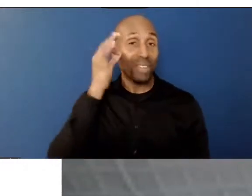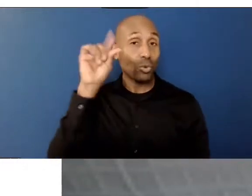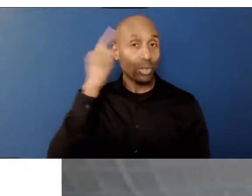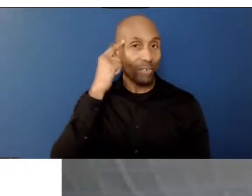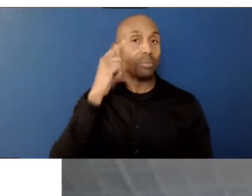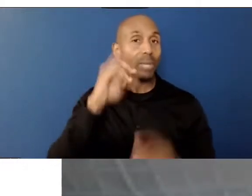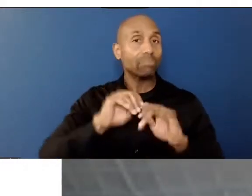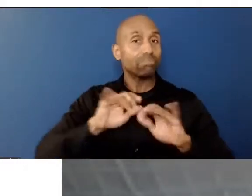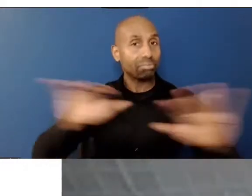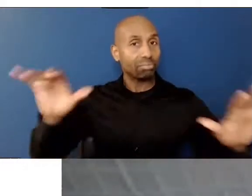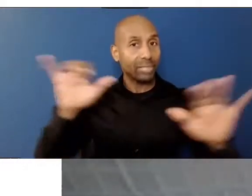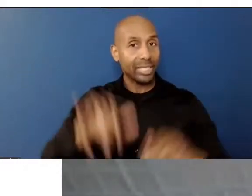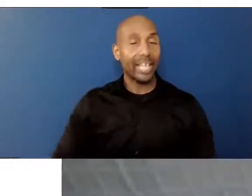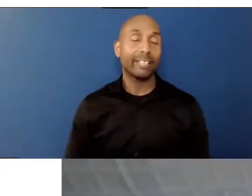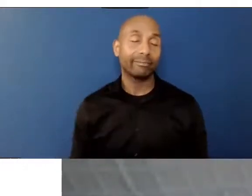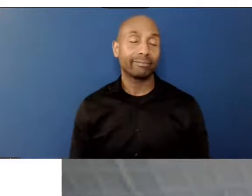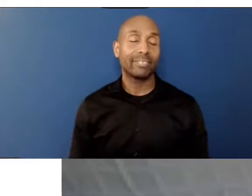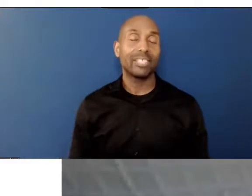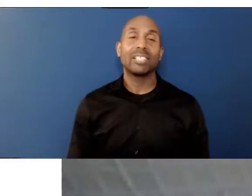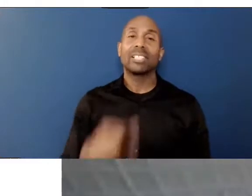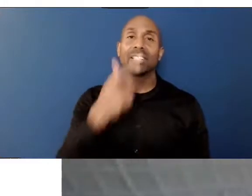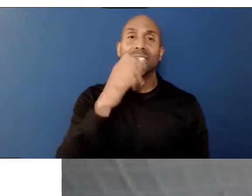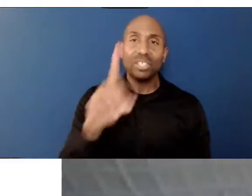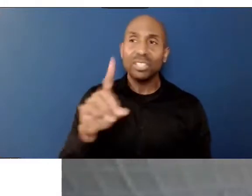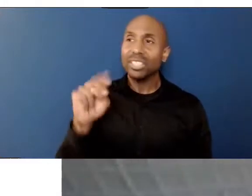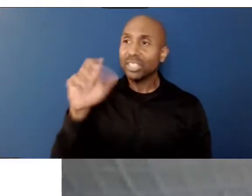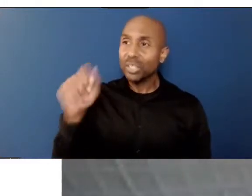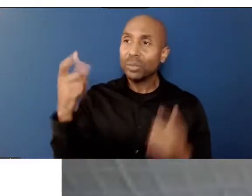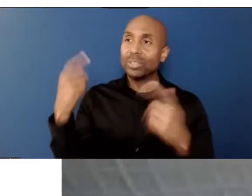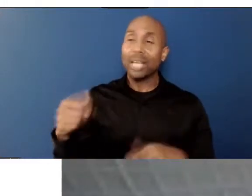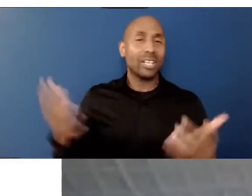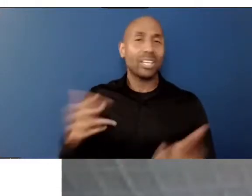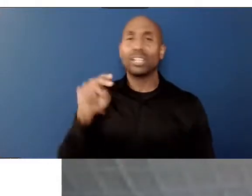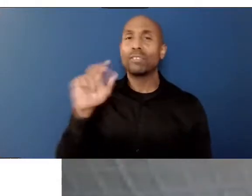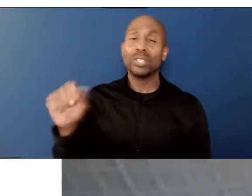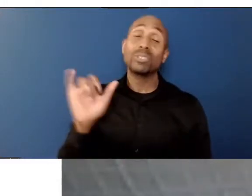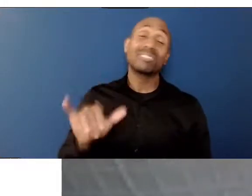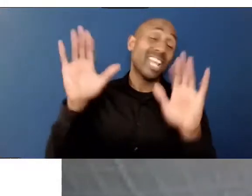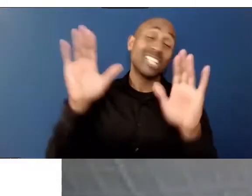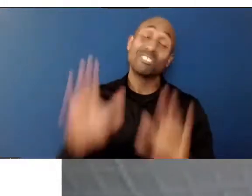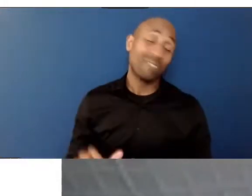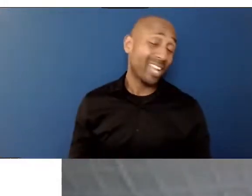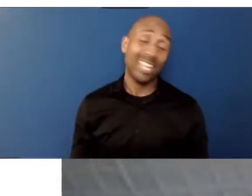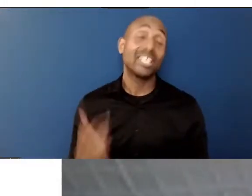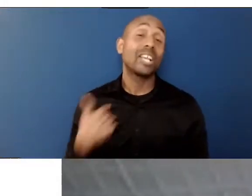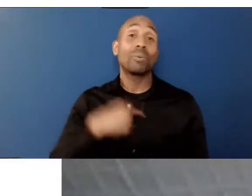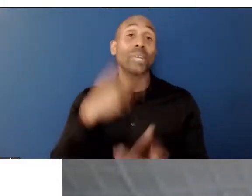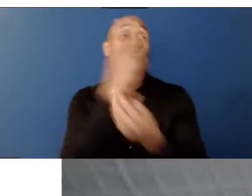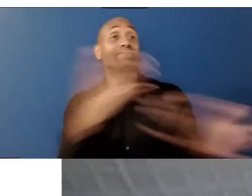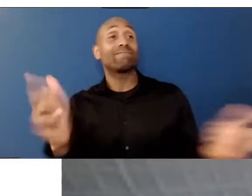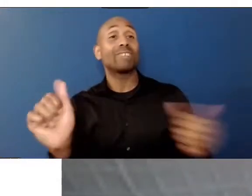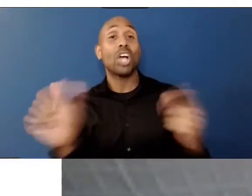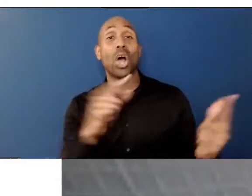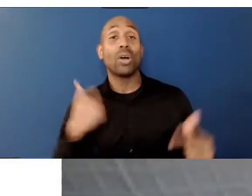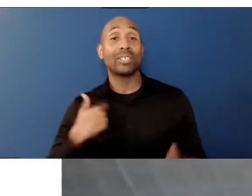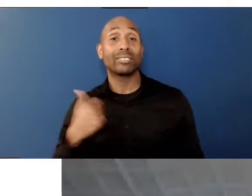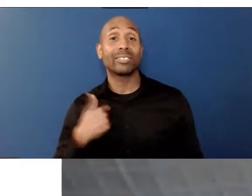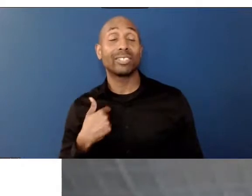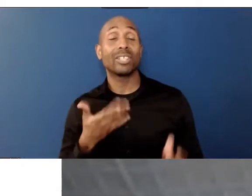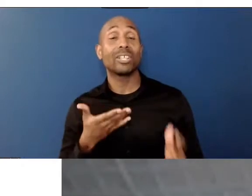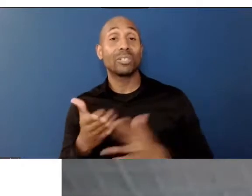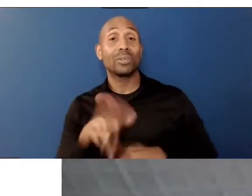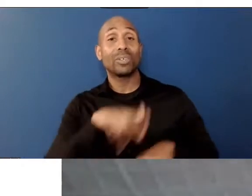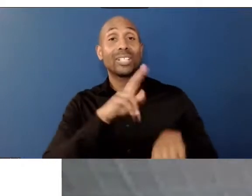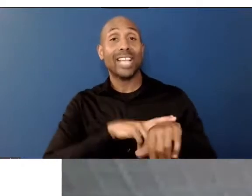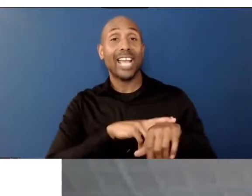much good news coming from Nova Scotia to be able to share to all of Canada through our National Accessibility Week digital